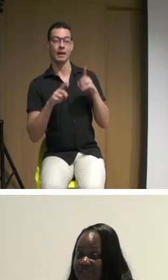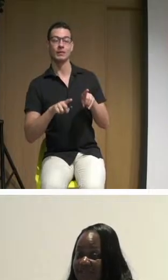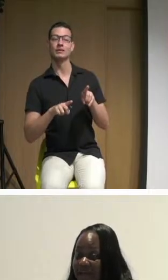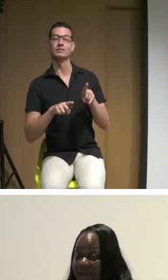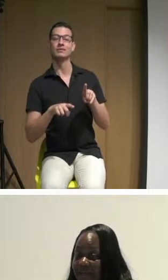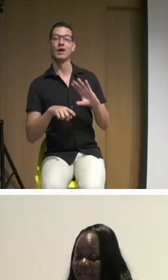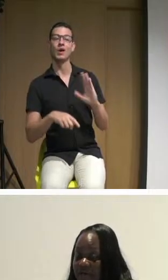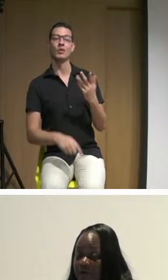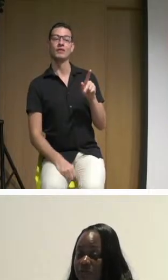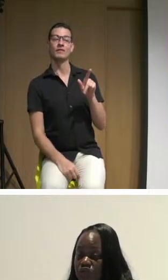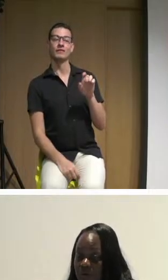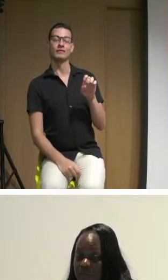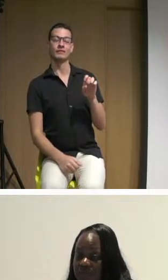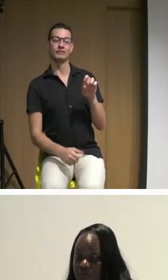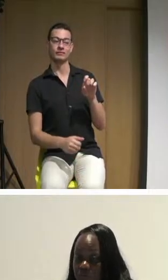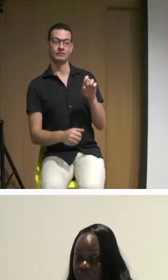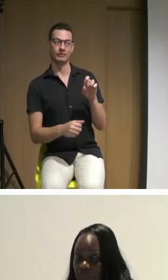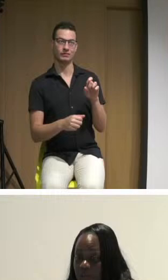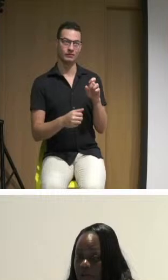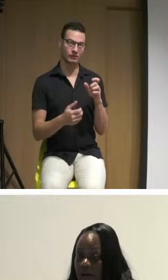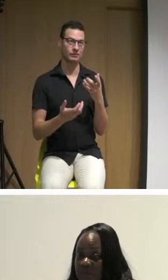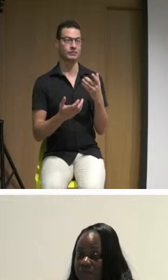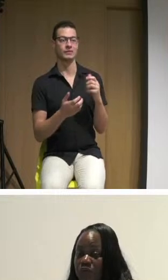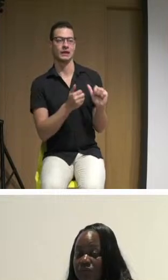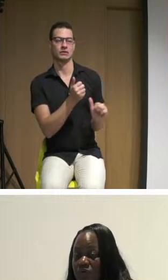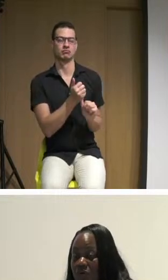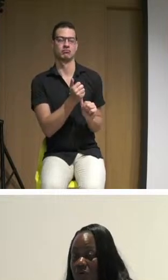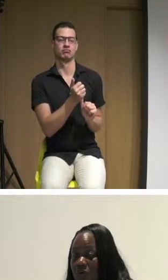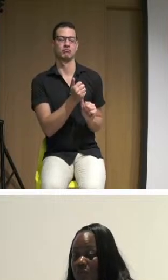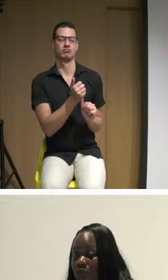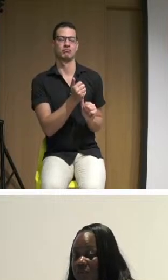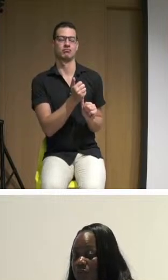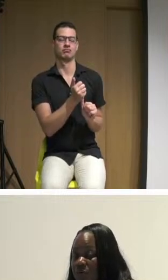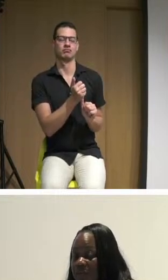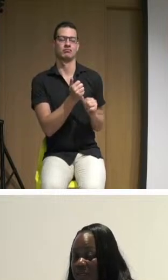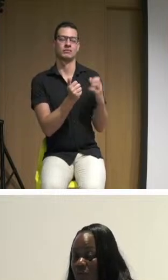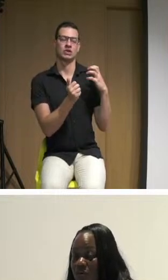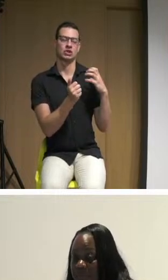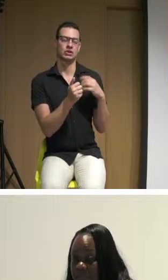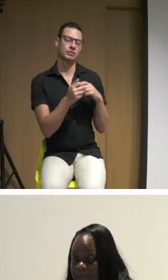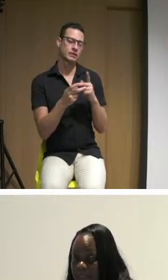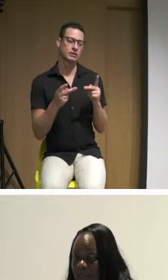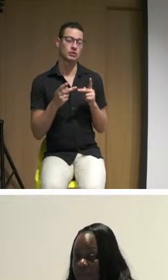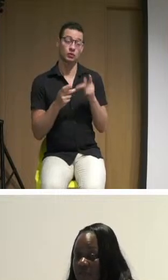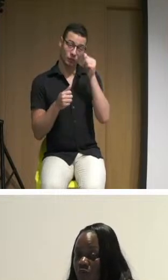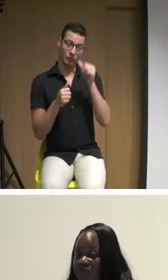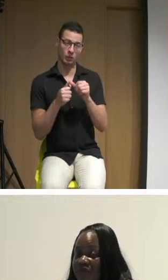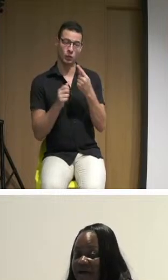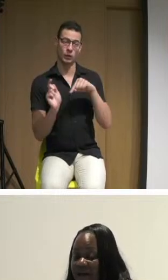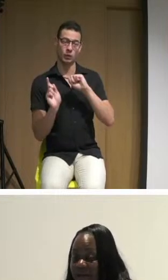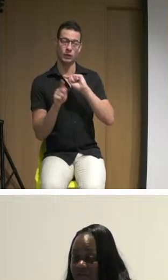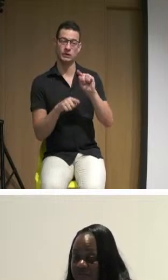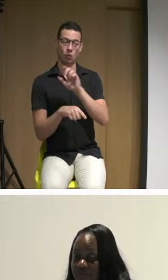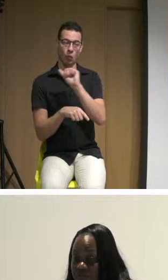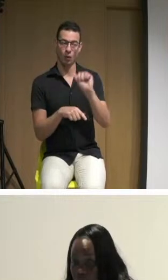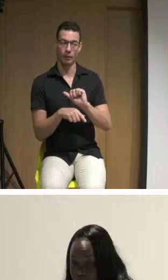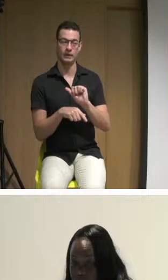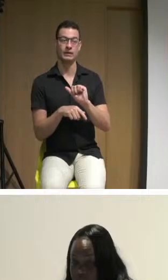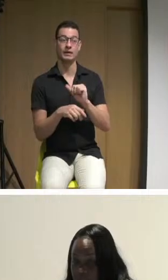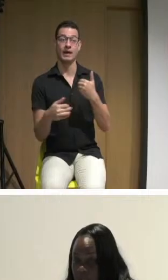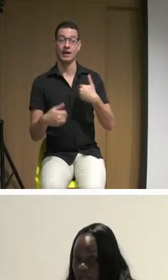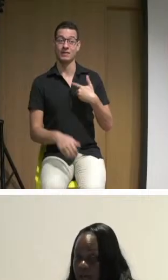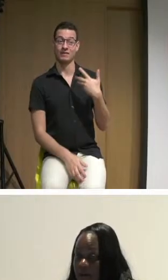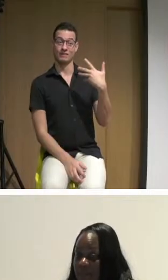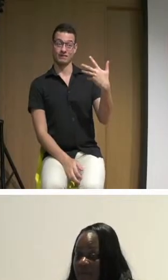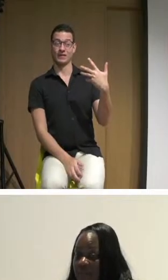we did not have a majority vote. If you can recall, we were in Albany. There were 5